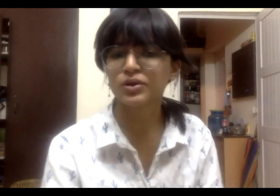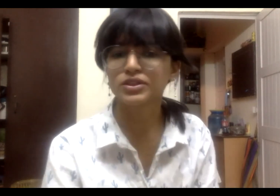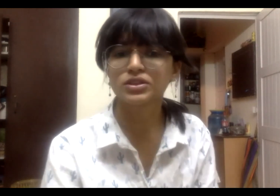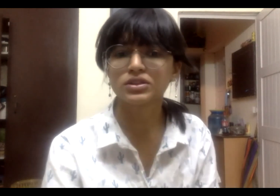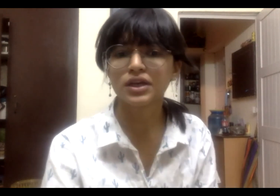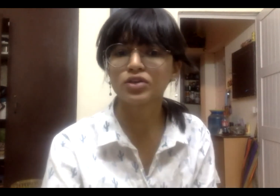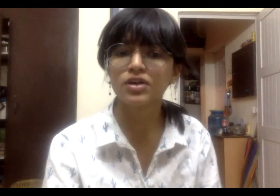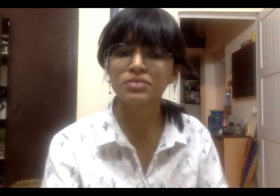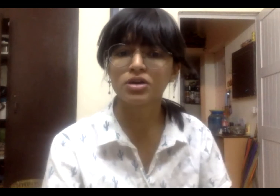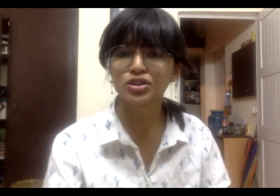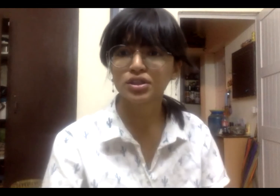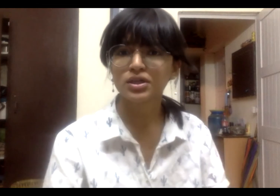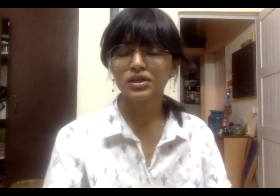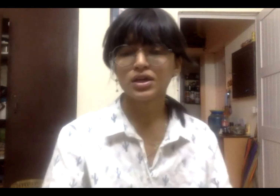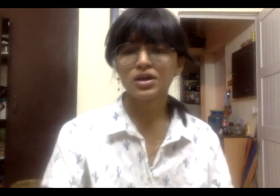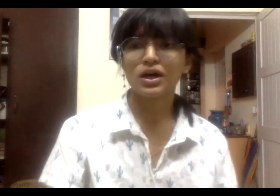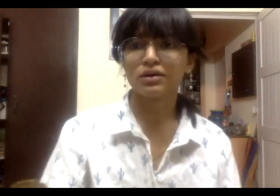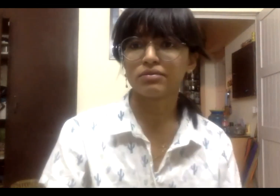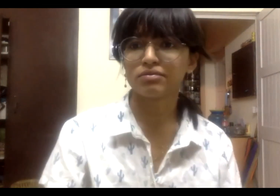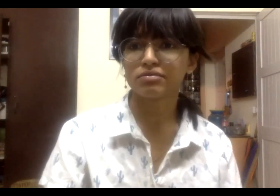more questions. Thank you very much.